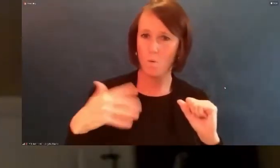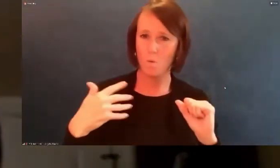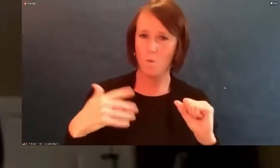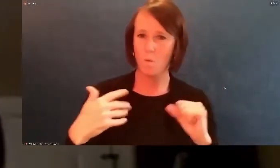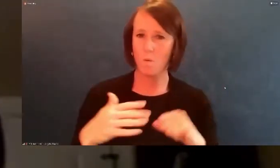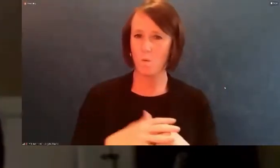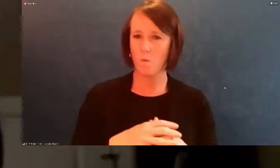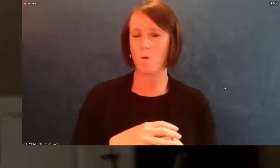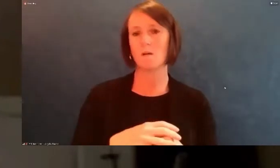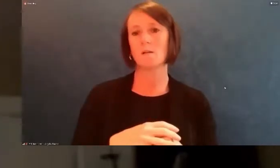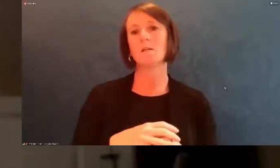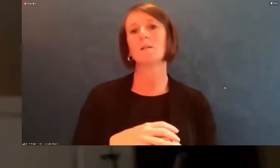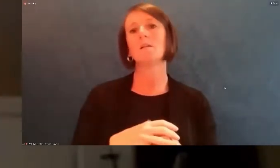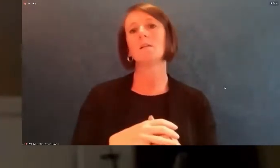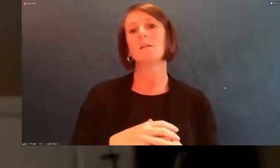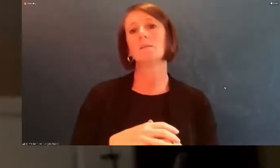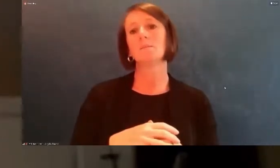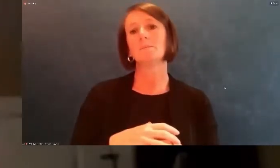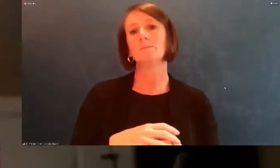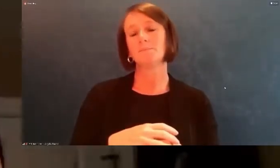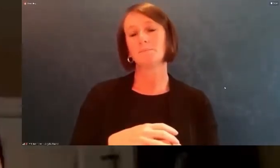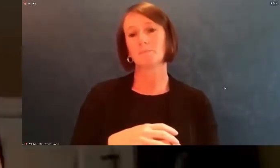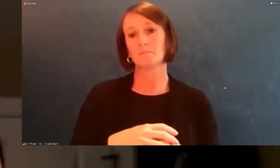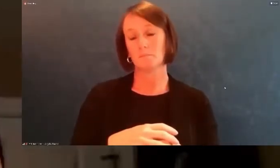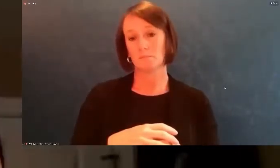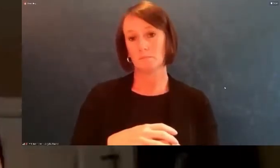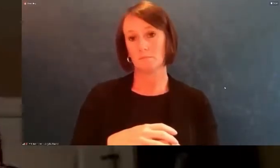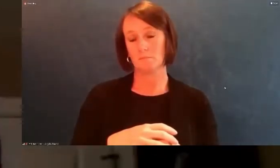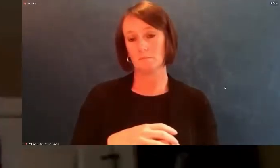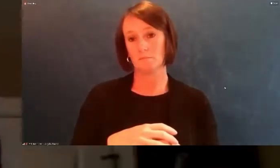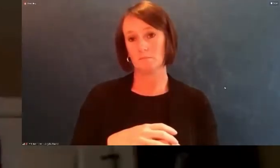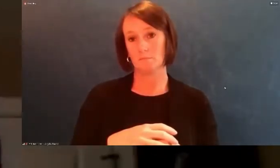butterflies for my friend Katrina. And I went to